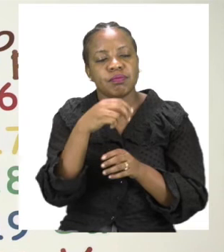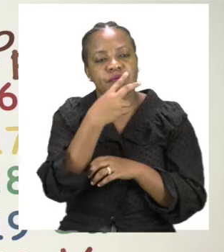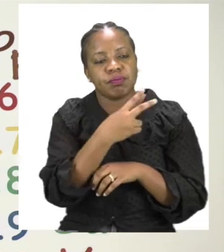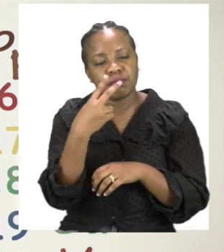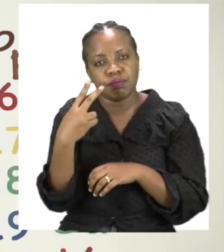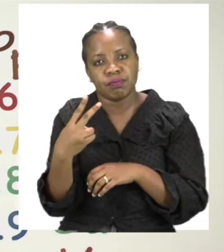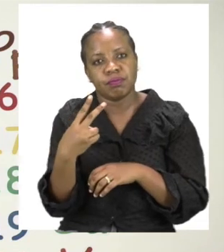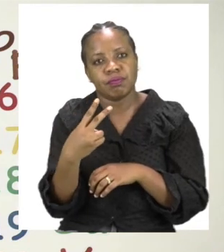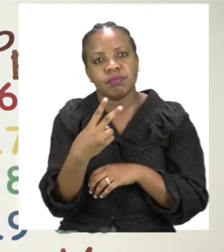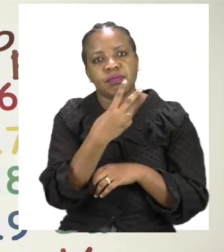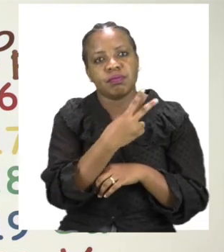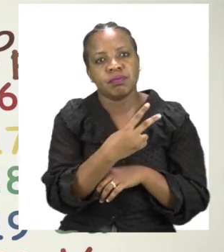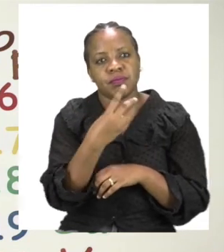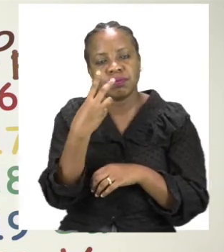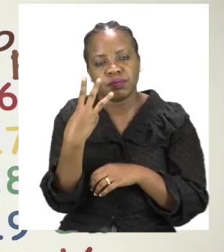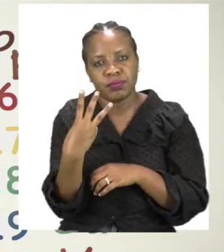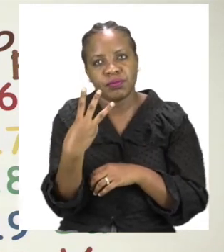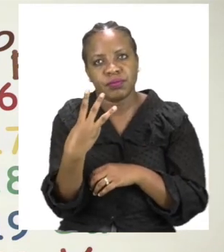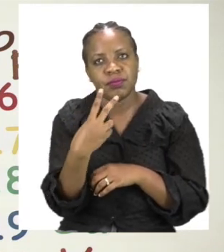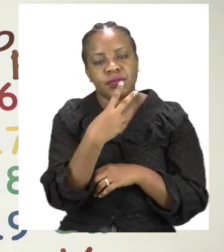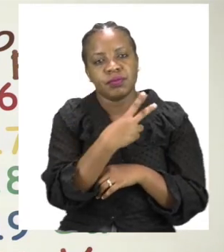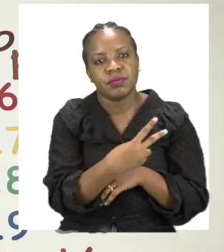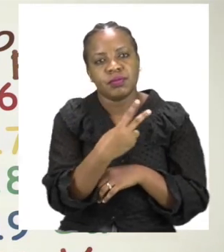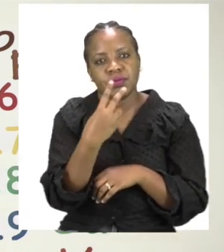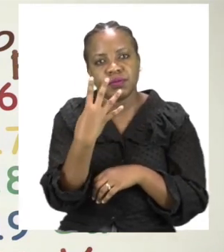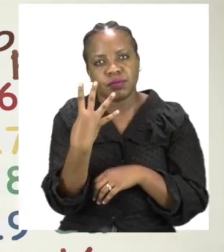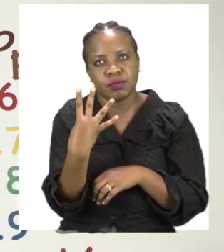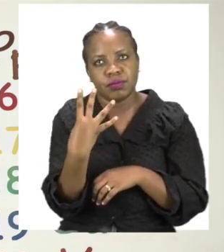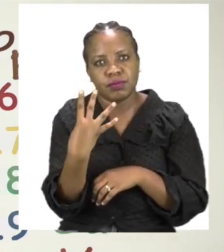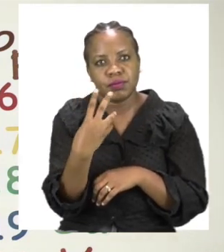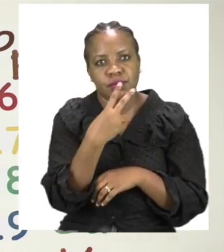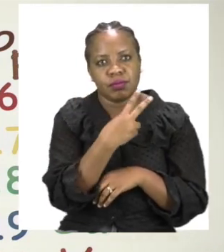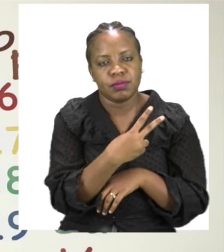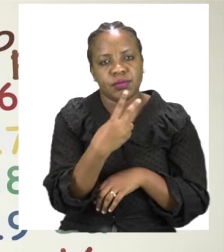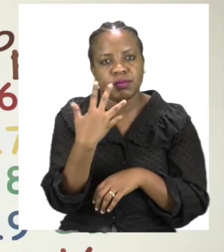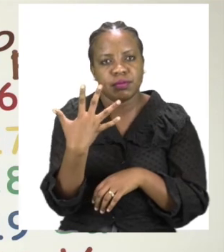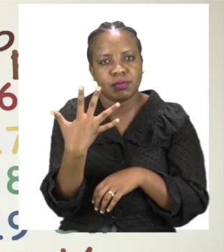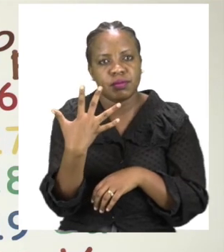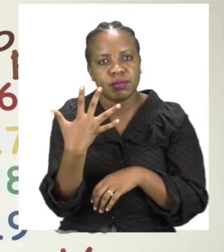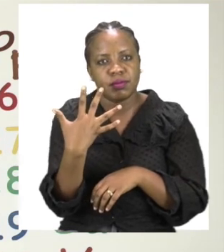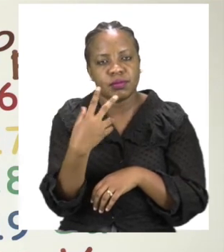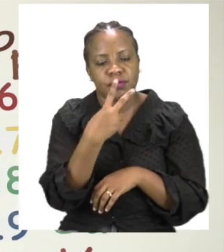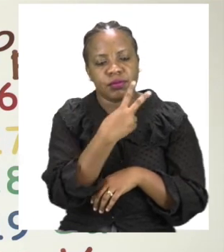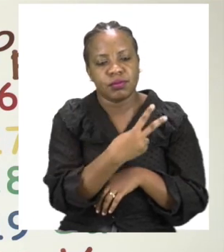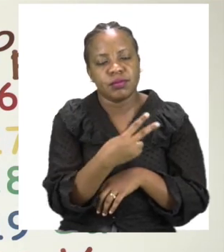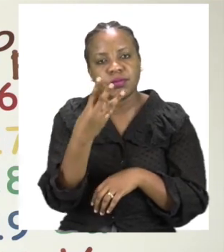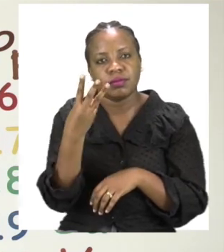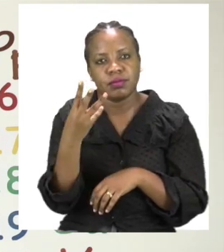22, 23, 24, 25,